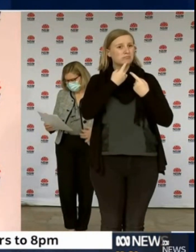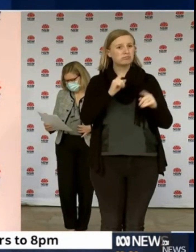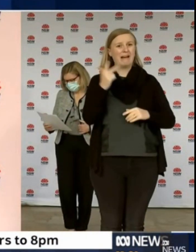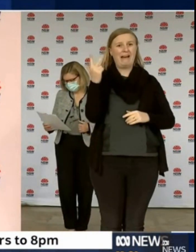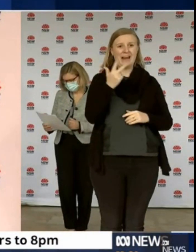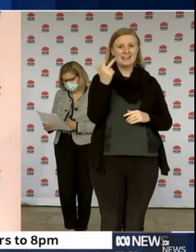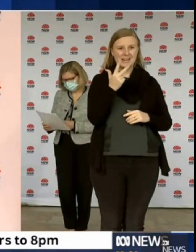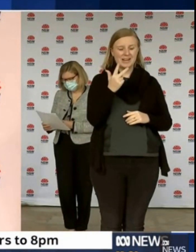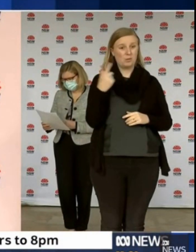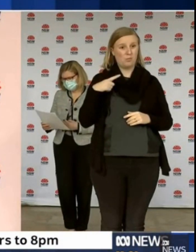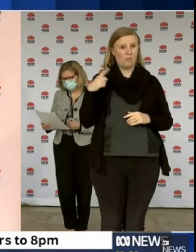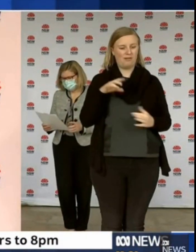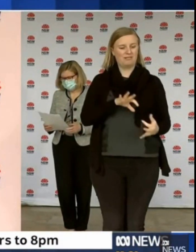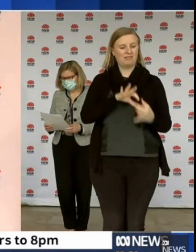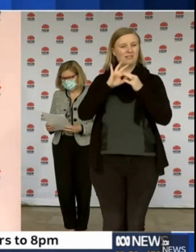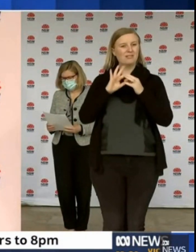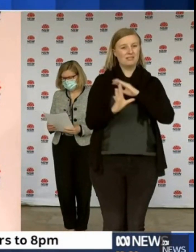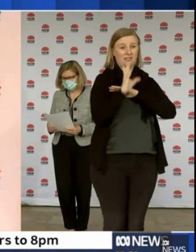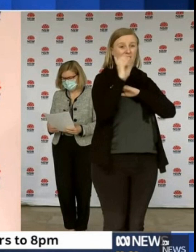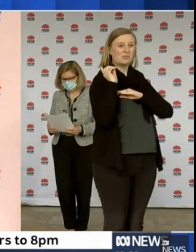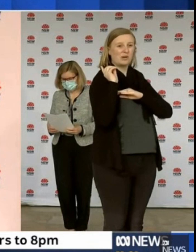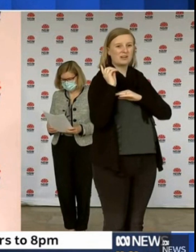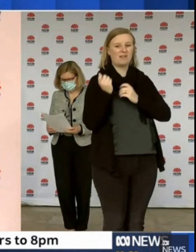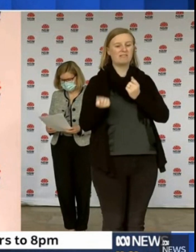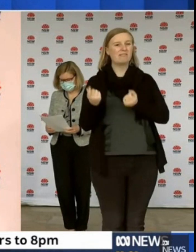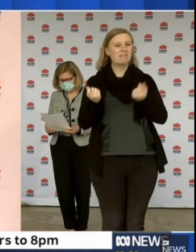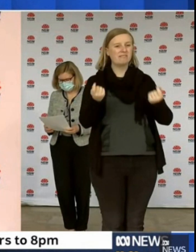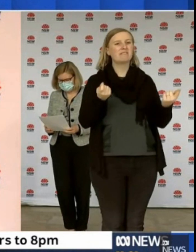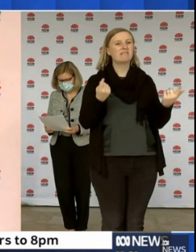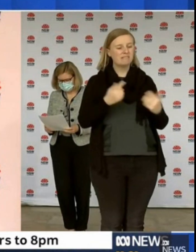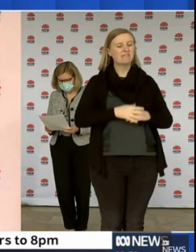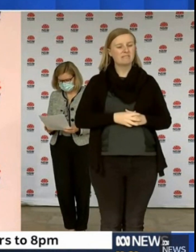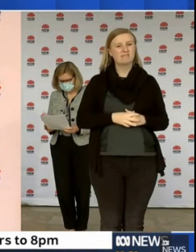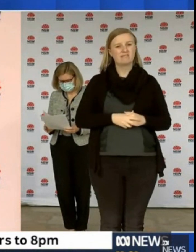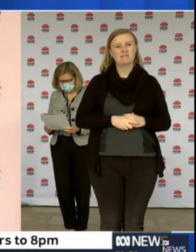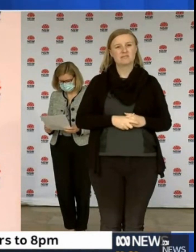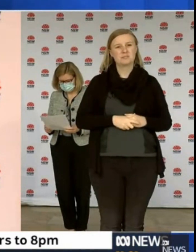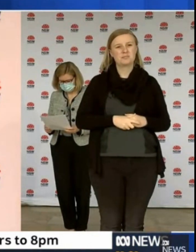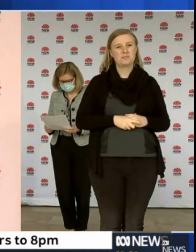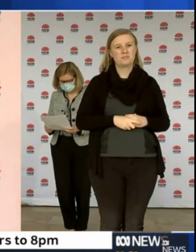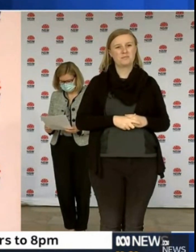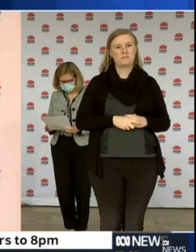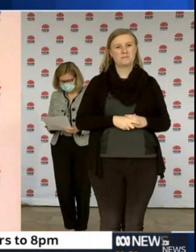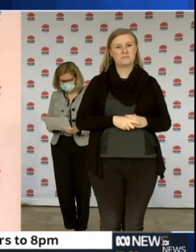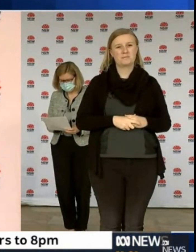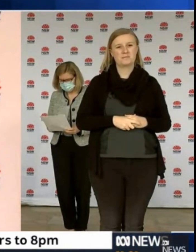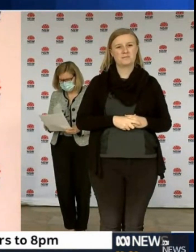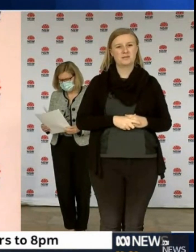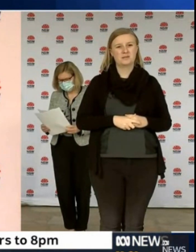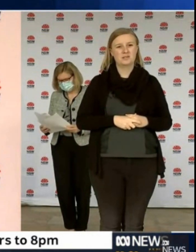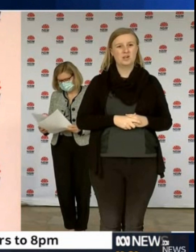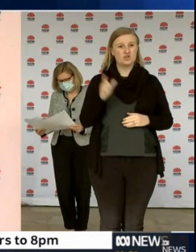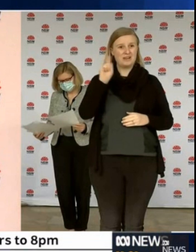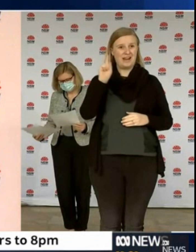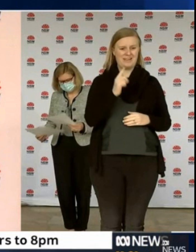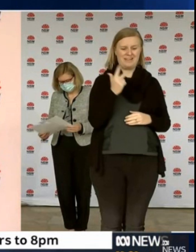week, and obviously there's a lag time by the time that we are able to record these cases. Now, whilst the numbers today